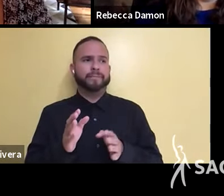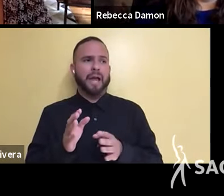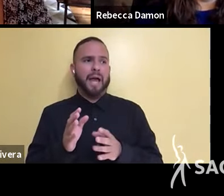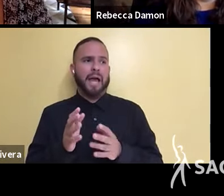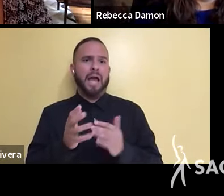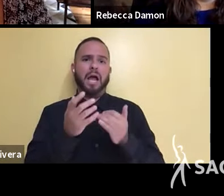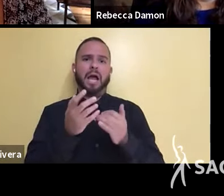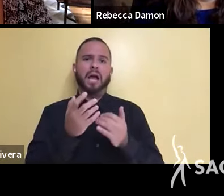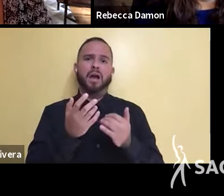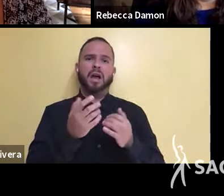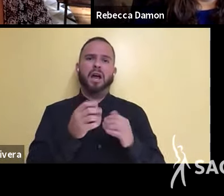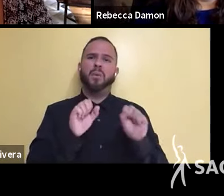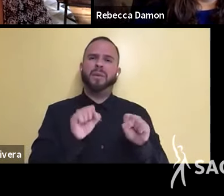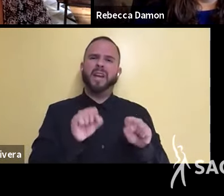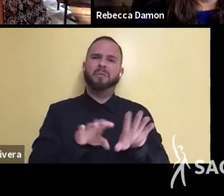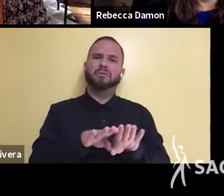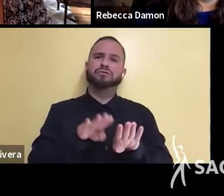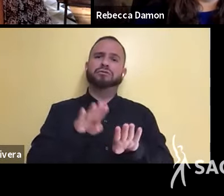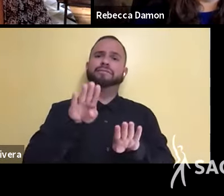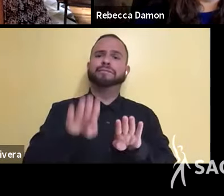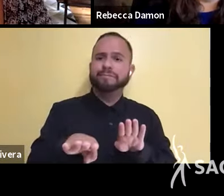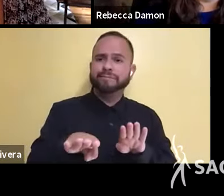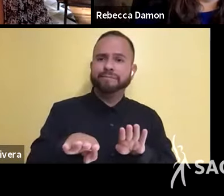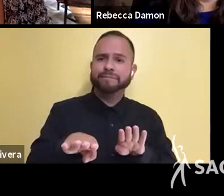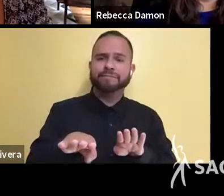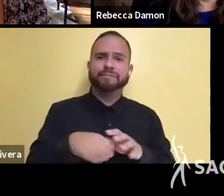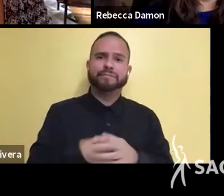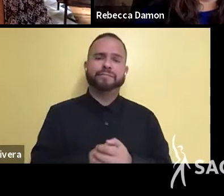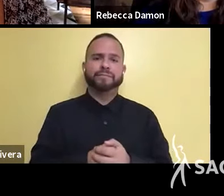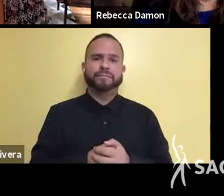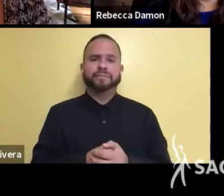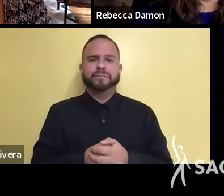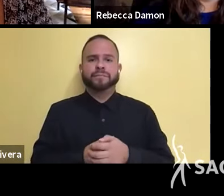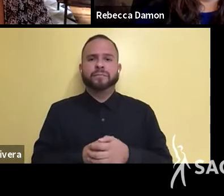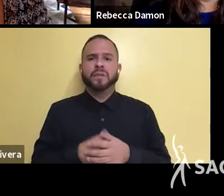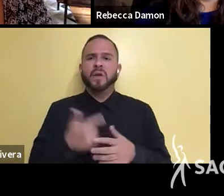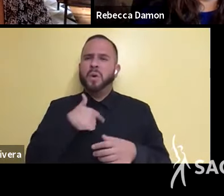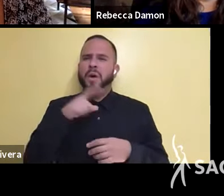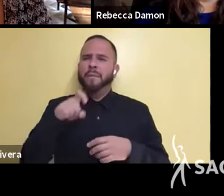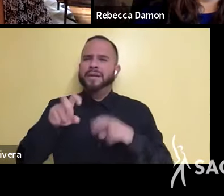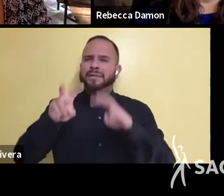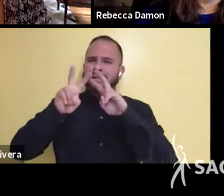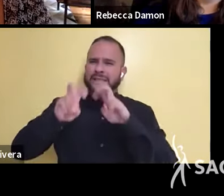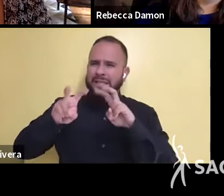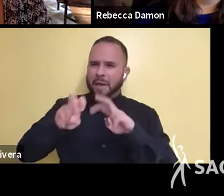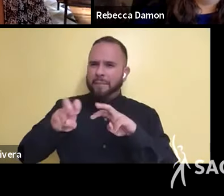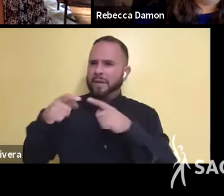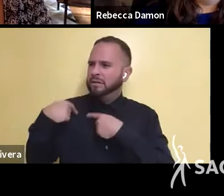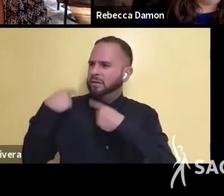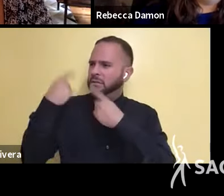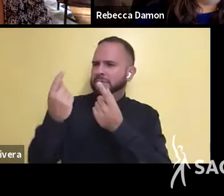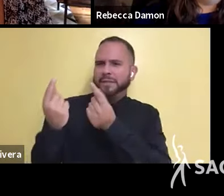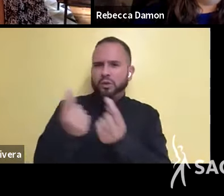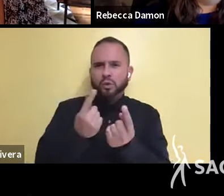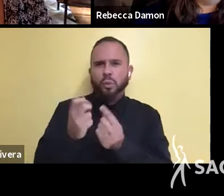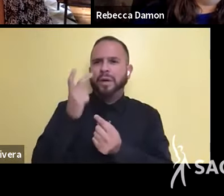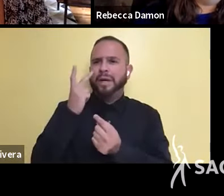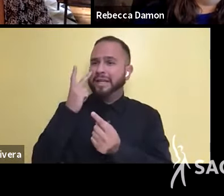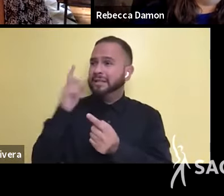So yeah, I think we have to examine what they've been doing and see how much of that can be implemented